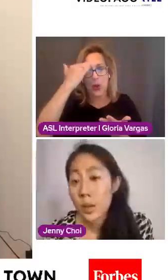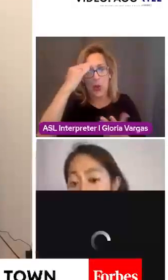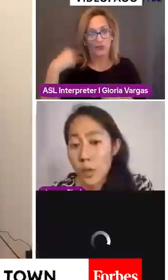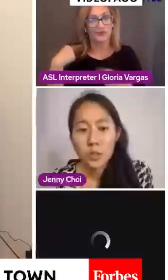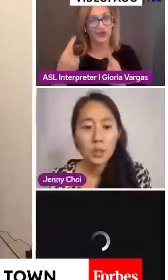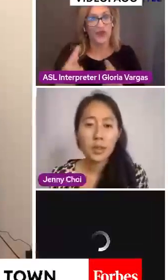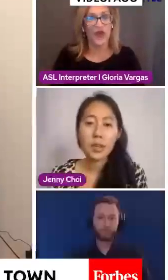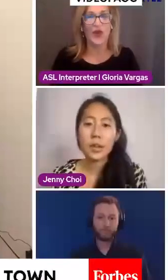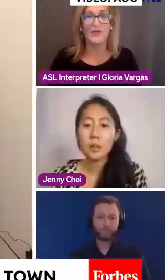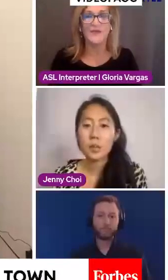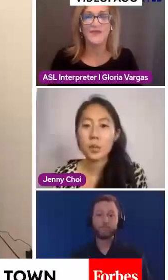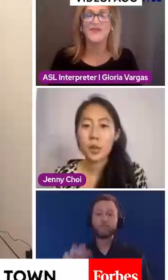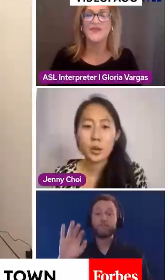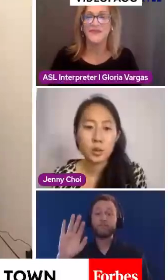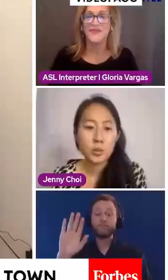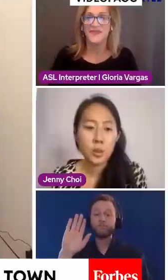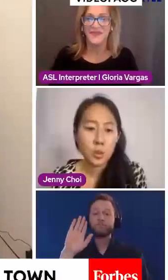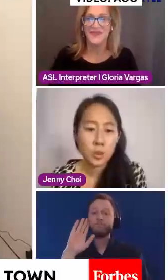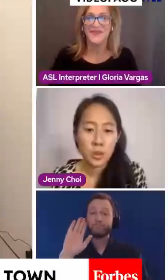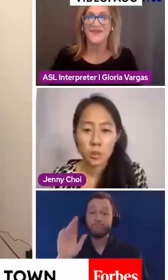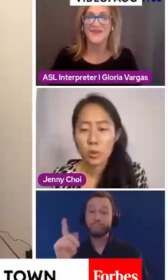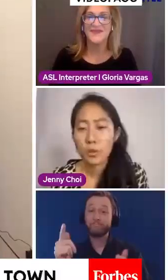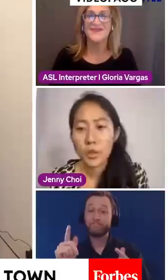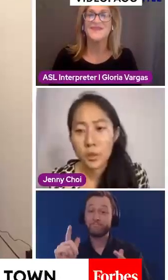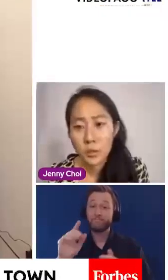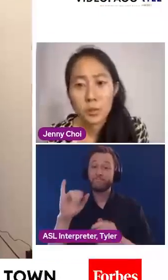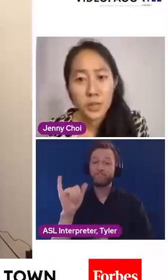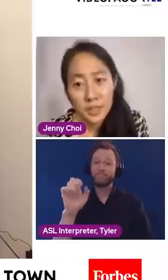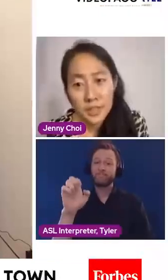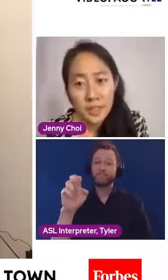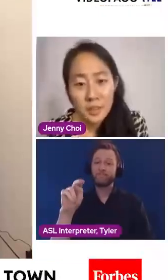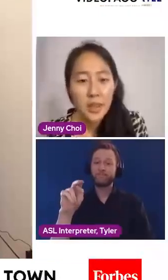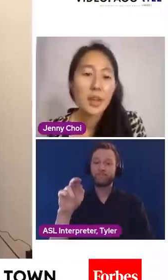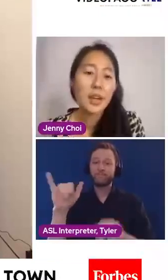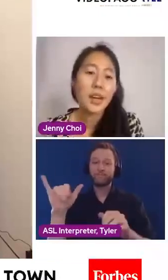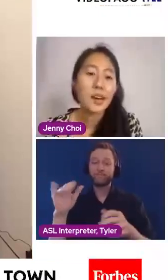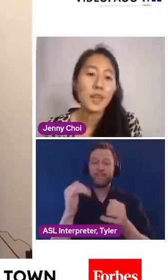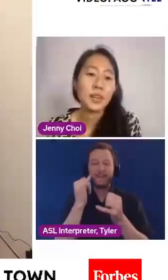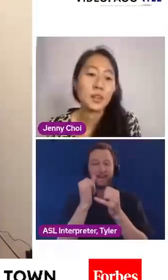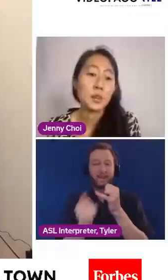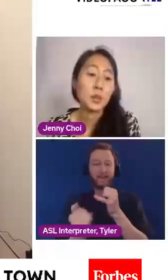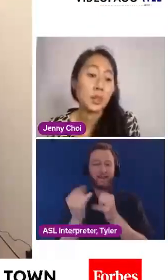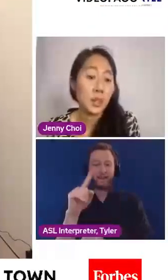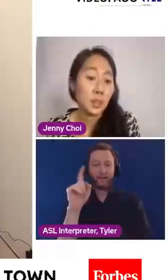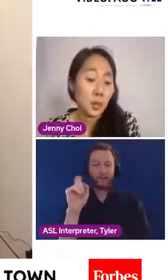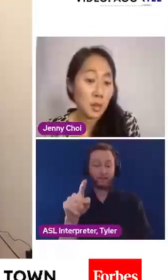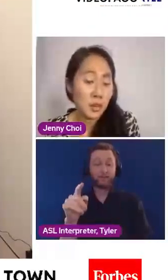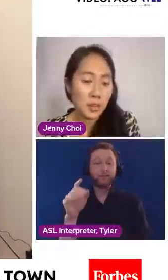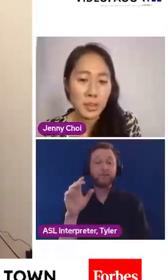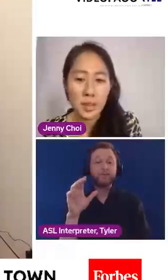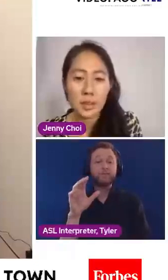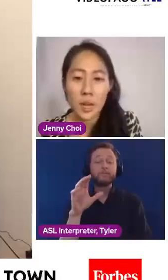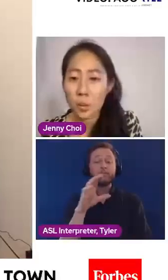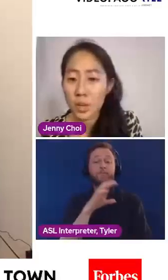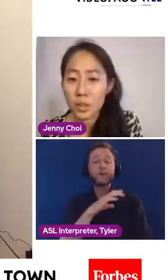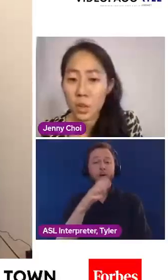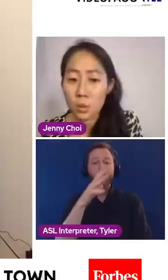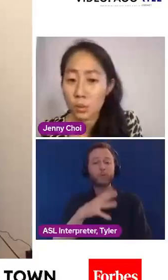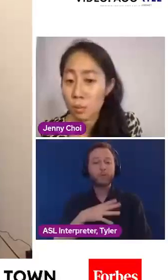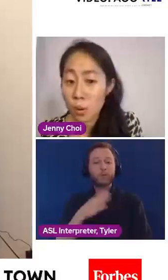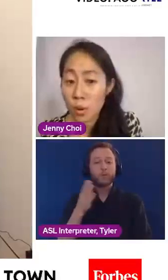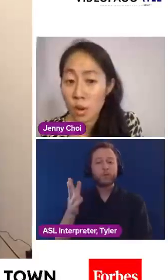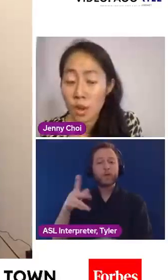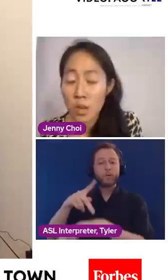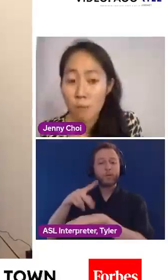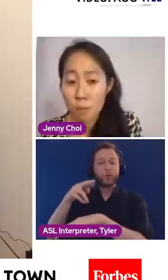This is the final question. So, Congresswoman, you were in Puerto Rico recently. And so Idali Torres says, I would like to